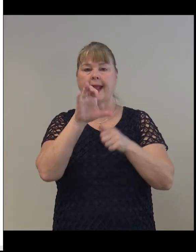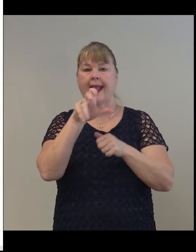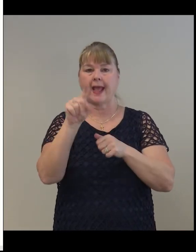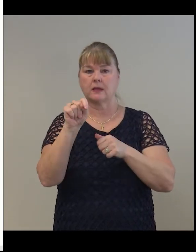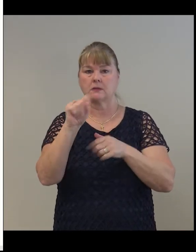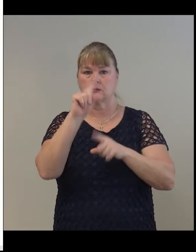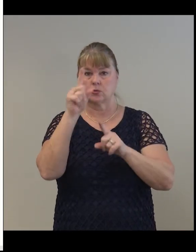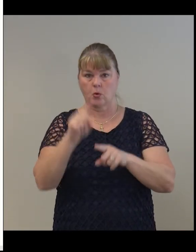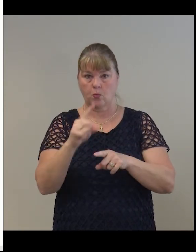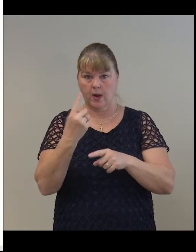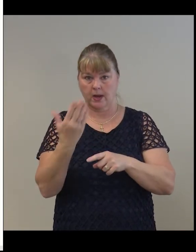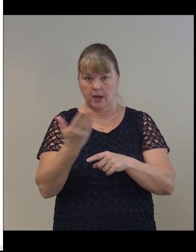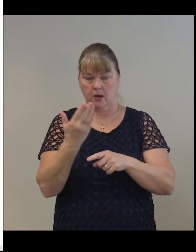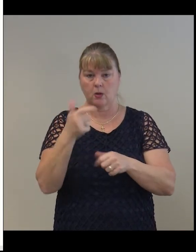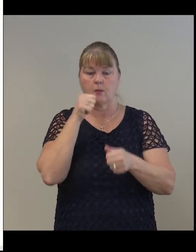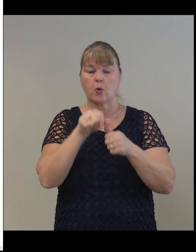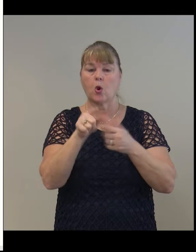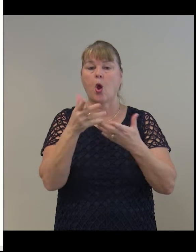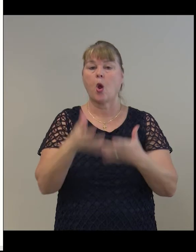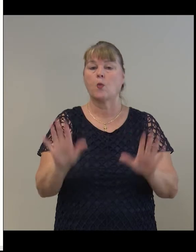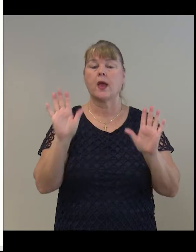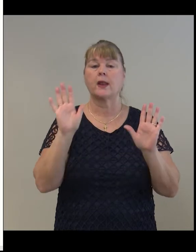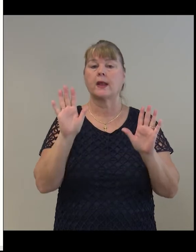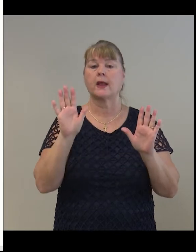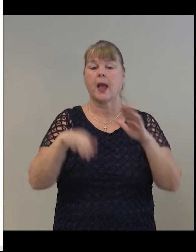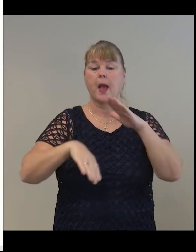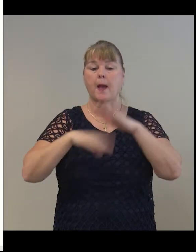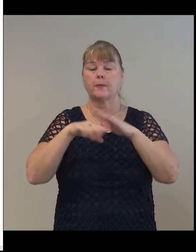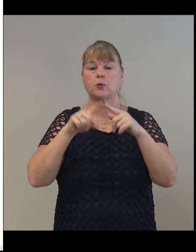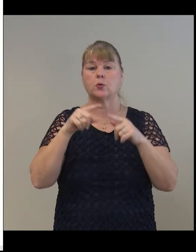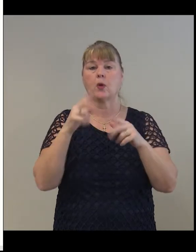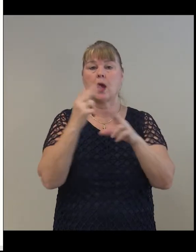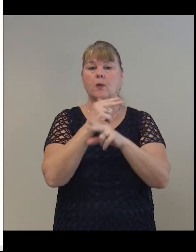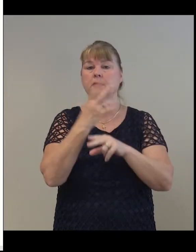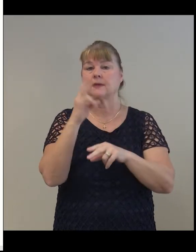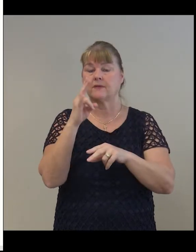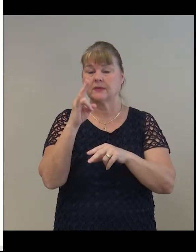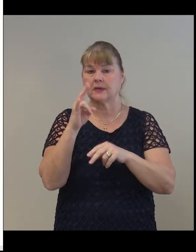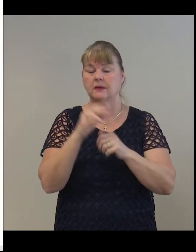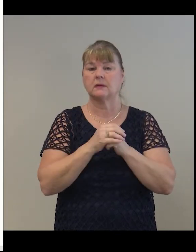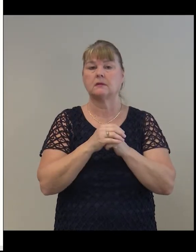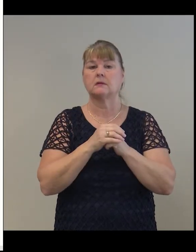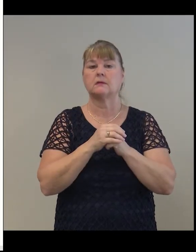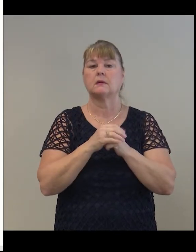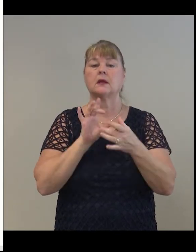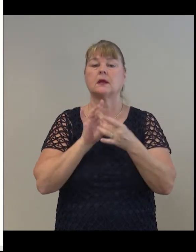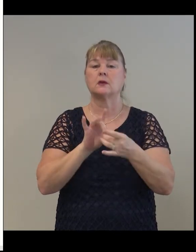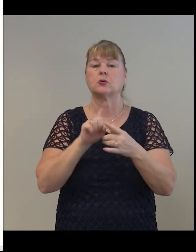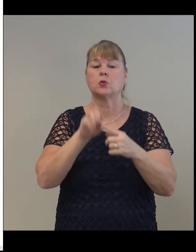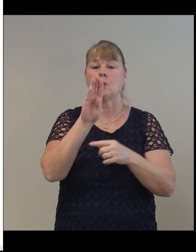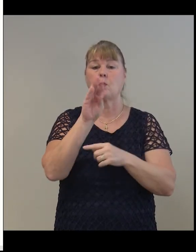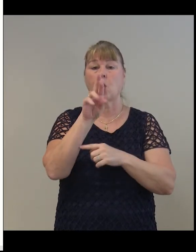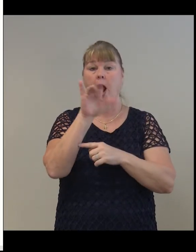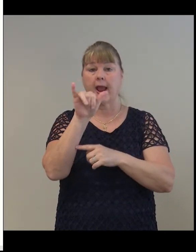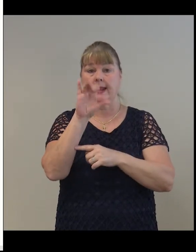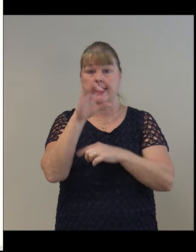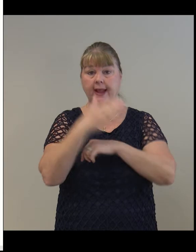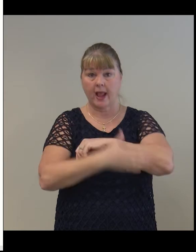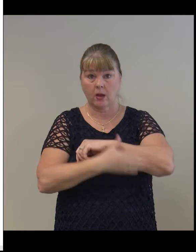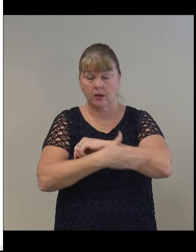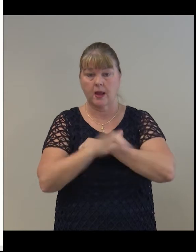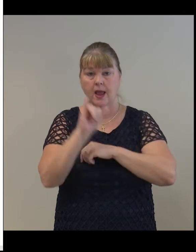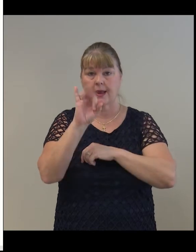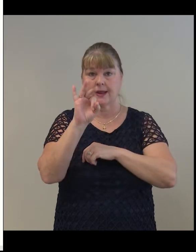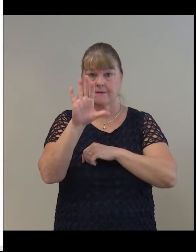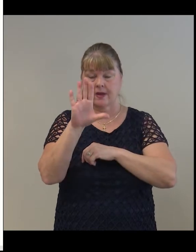Highway 17 here. Connections to Bryan County up on near I-95 is covered in water as well. And this is just